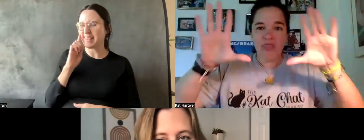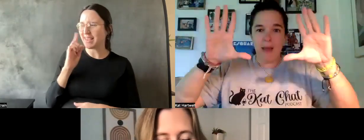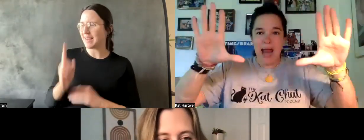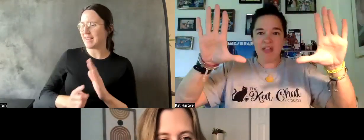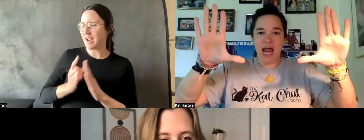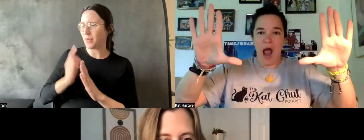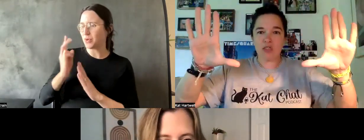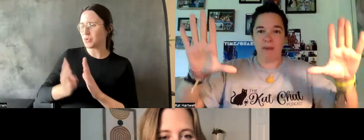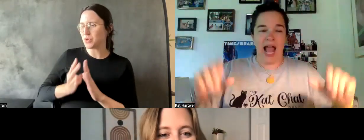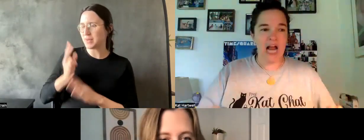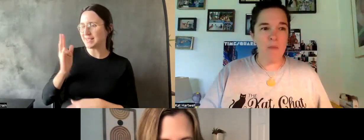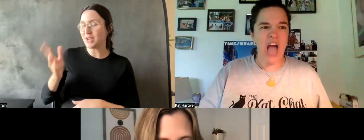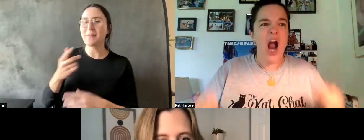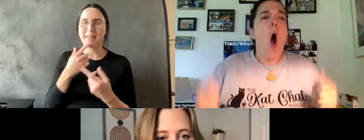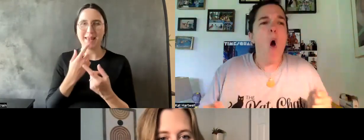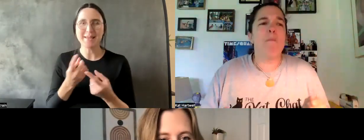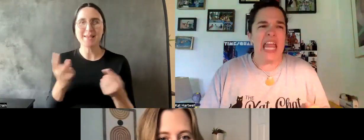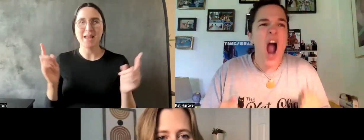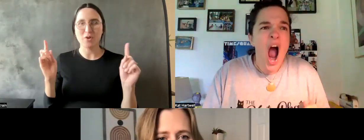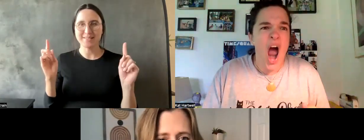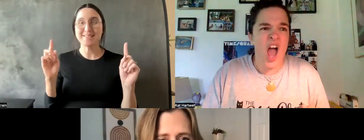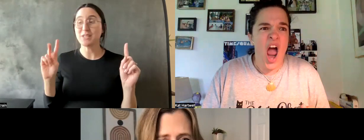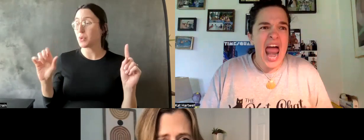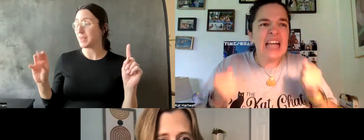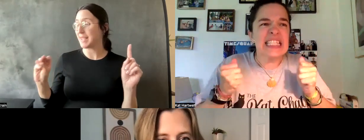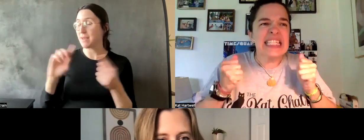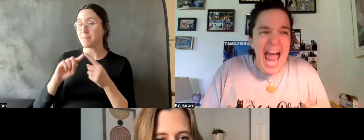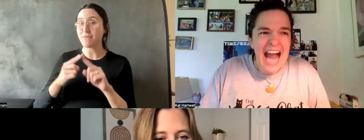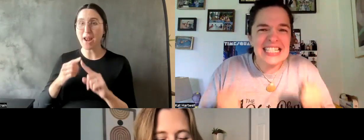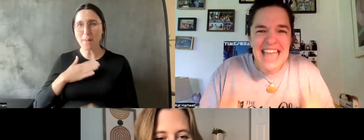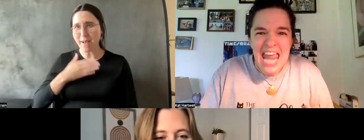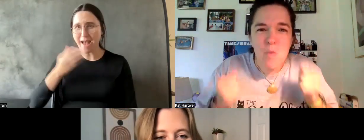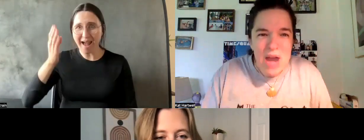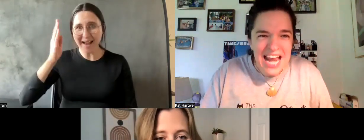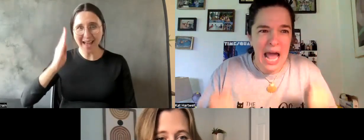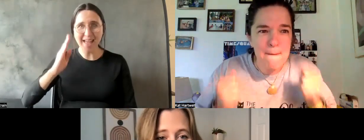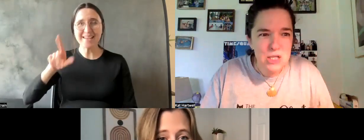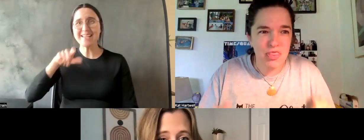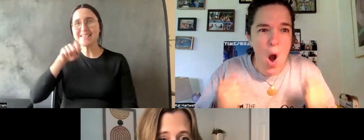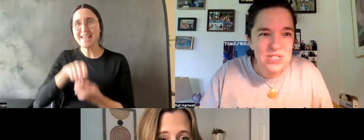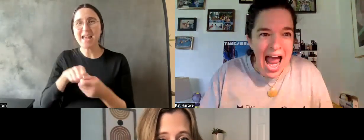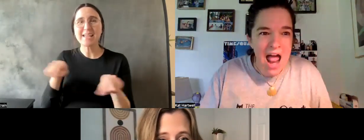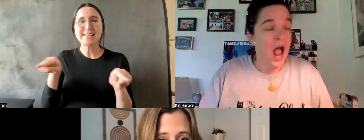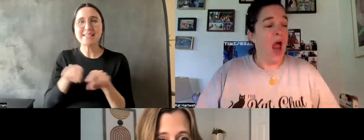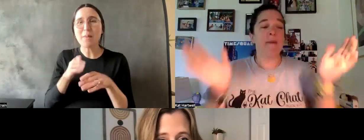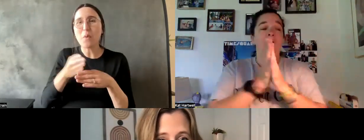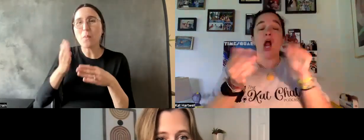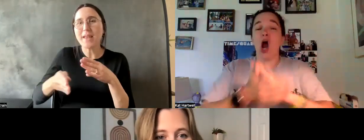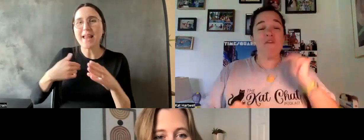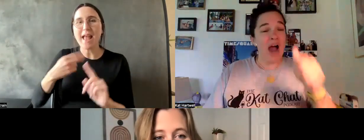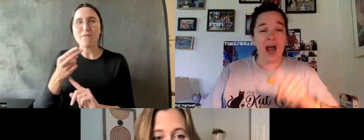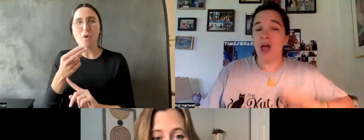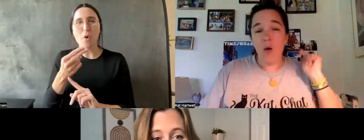later, they made the announcement and Kim was like, oh my God, it's the exact same weekend I booked the hotel. And